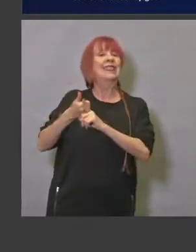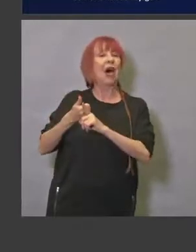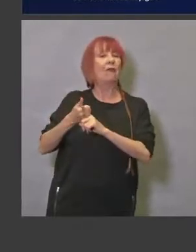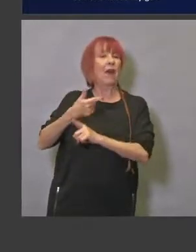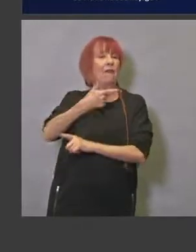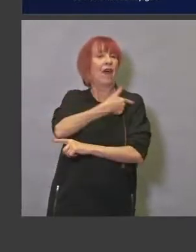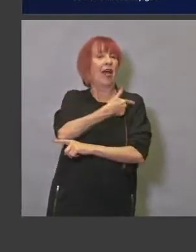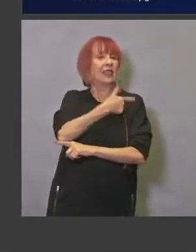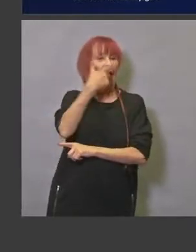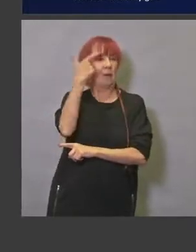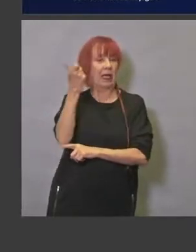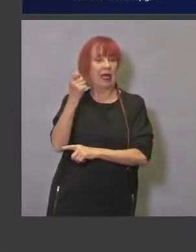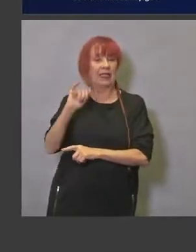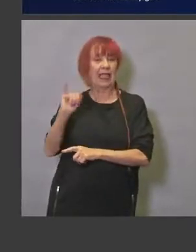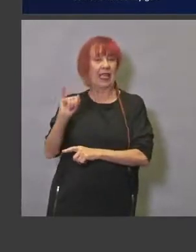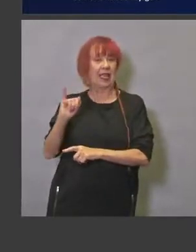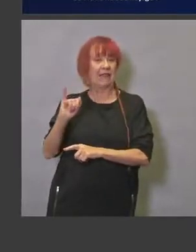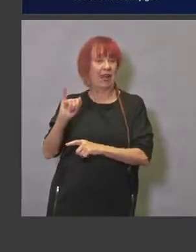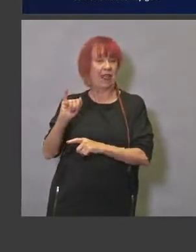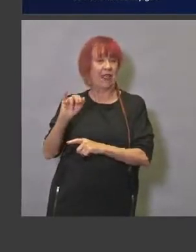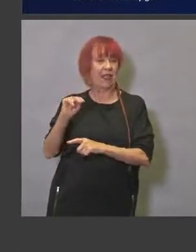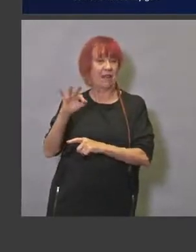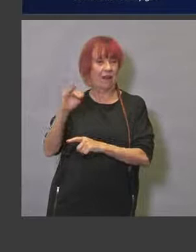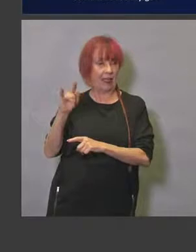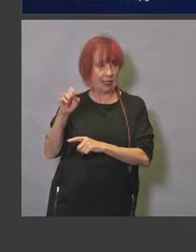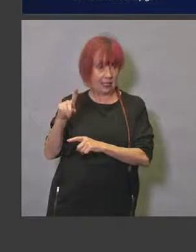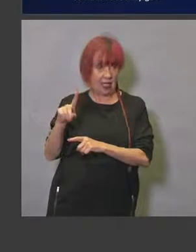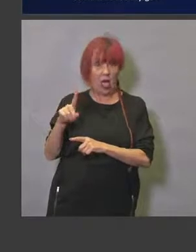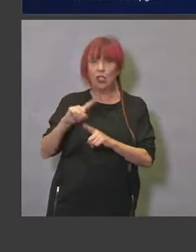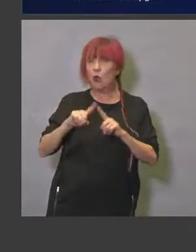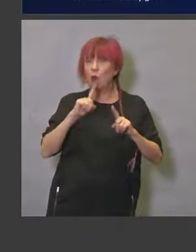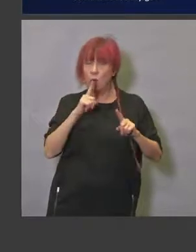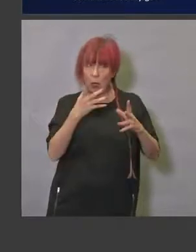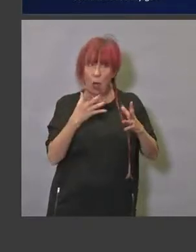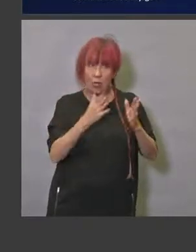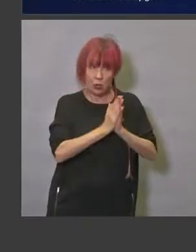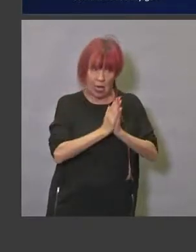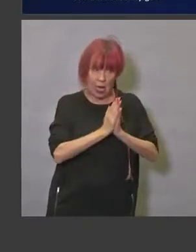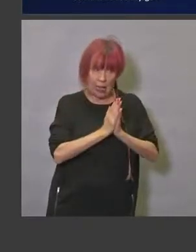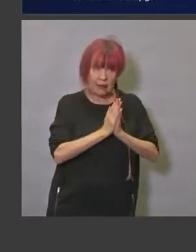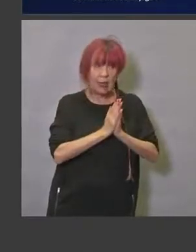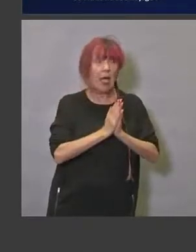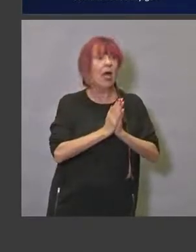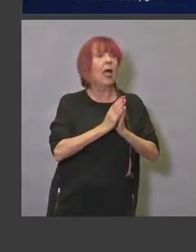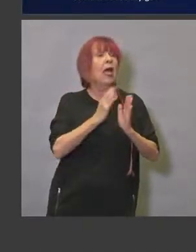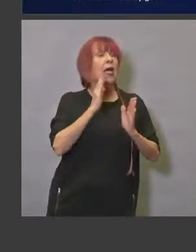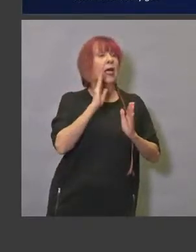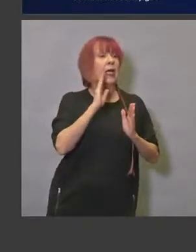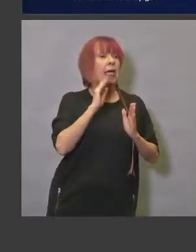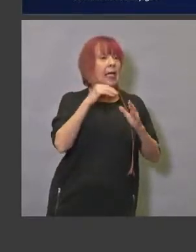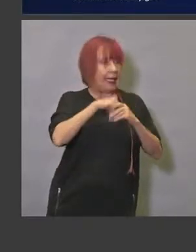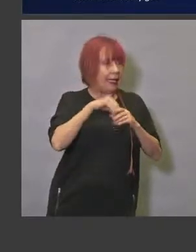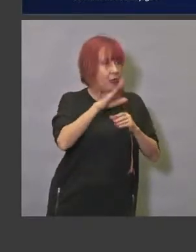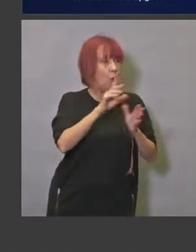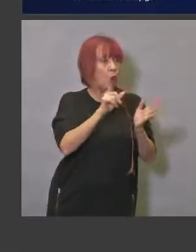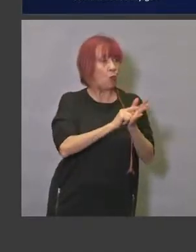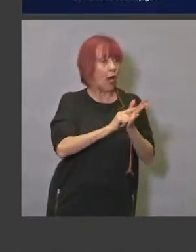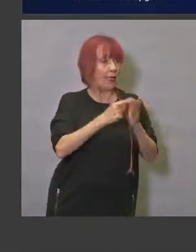been infected. And I'd really like to ask in your press releases that you think